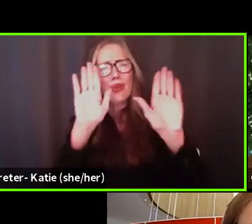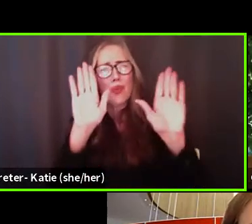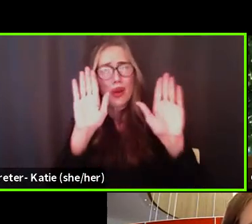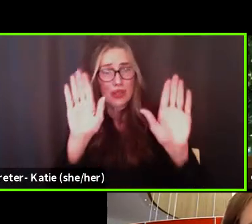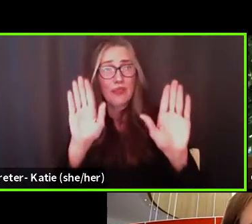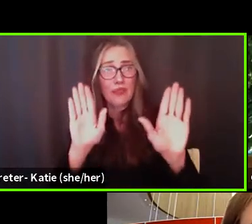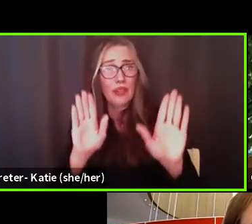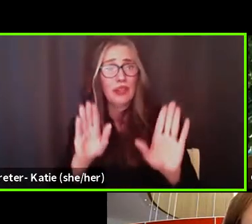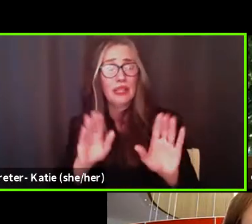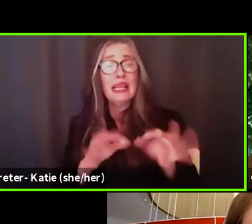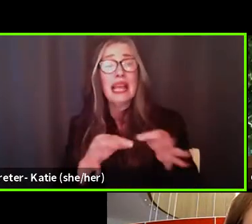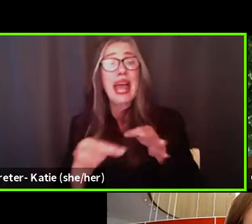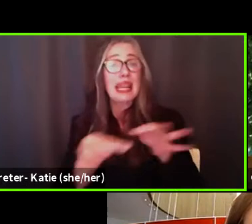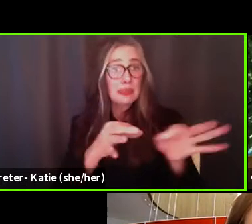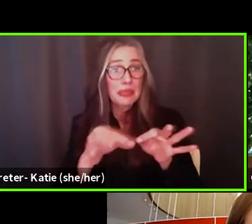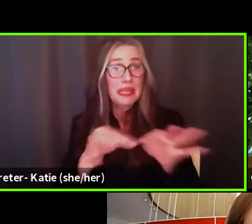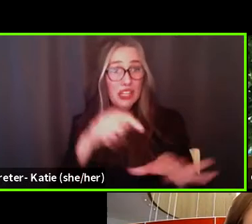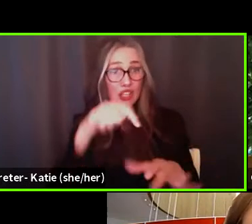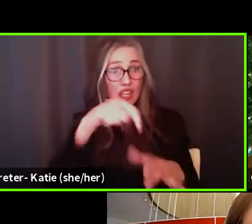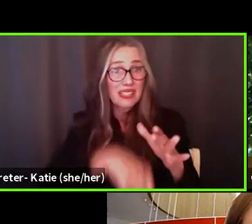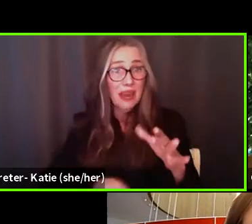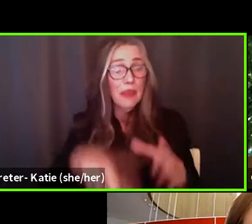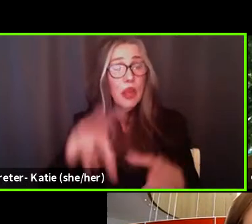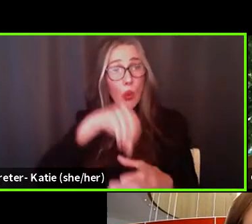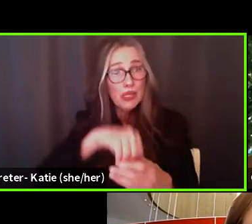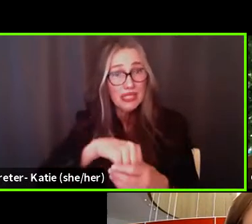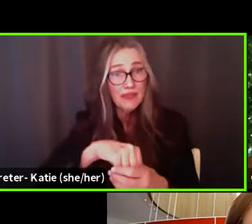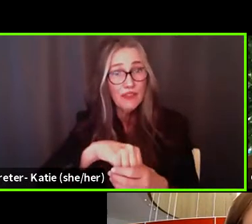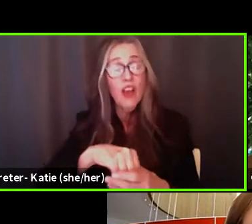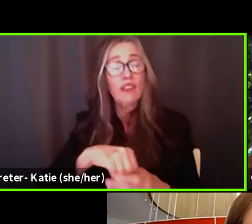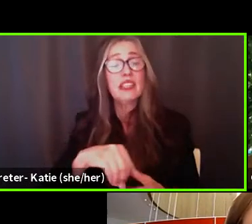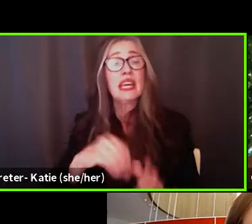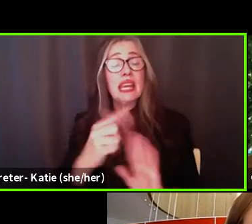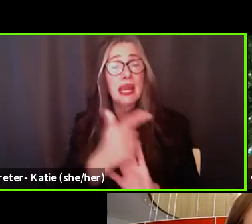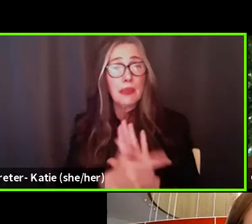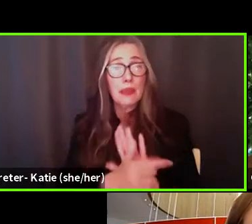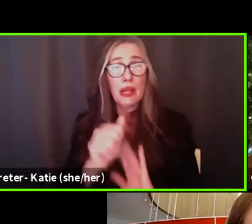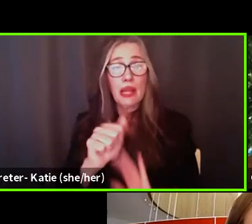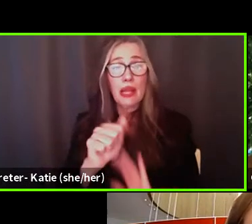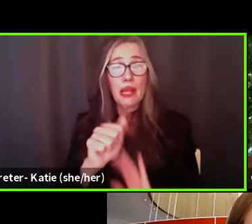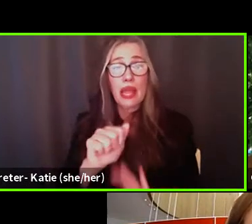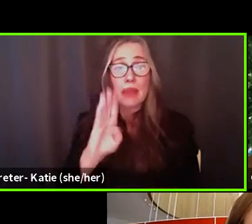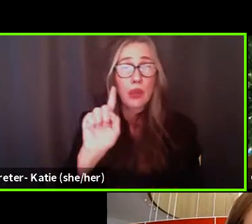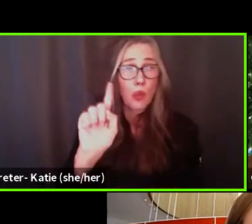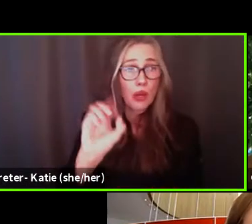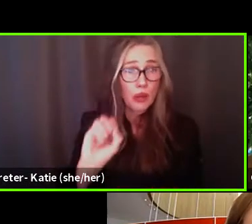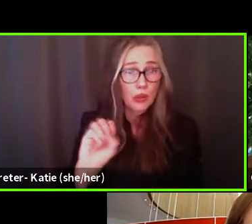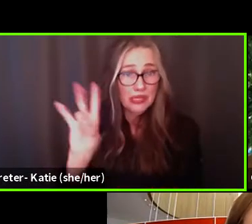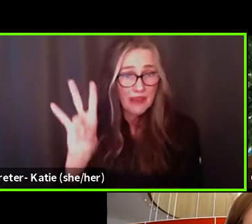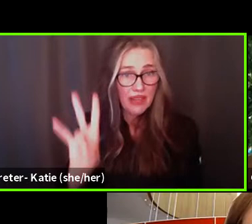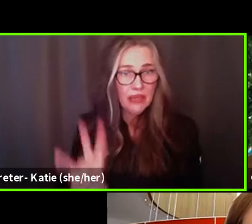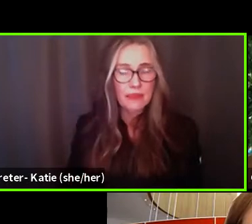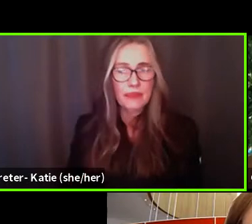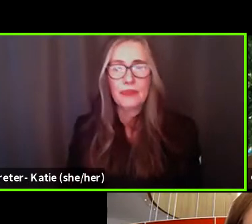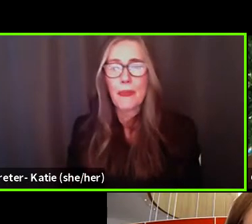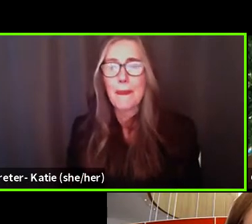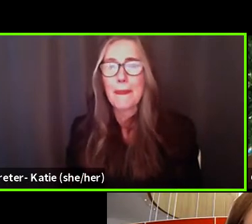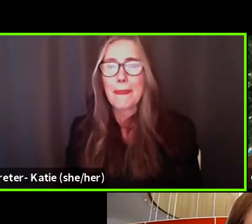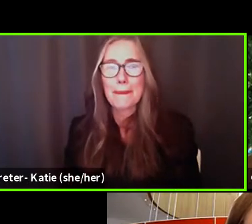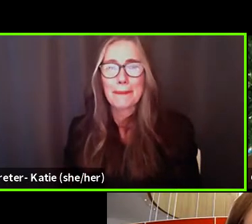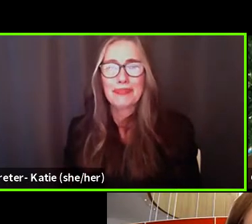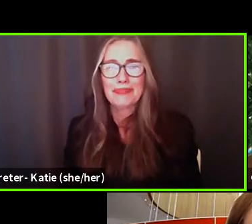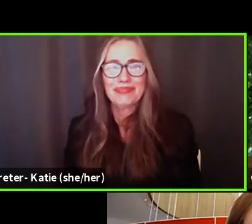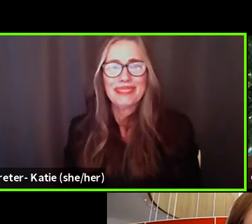on what is actually included in the bill um ab1007 and um really quickly i just wanted to briefly